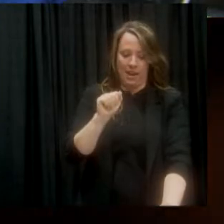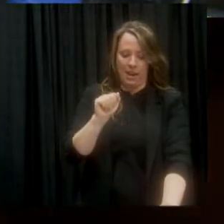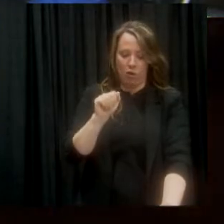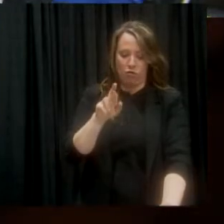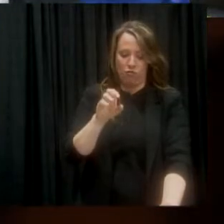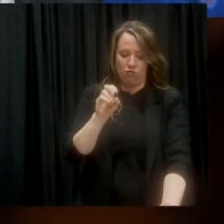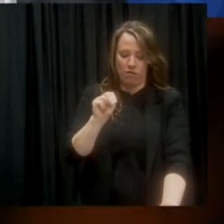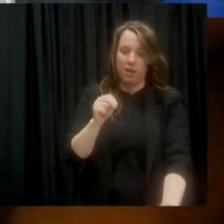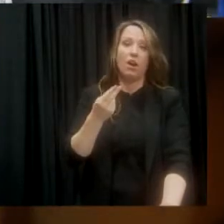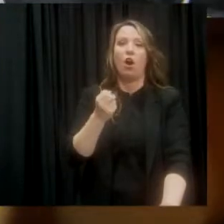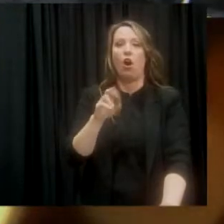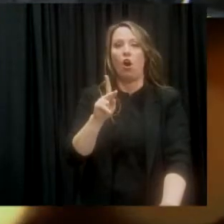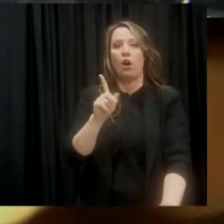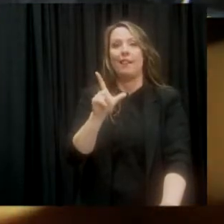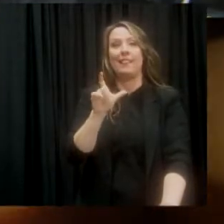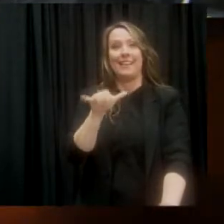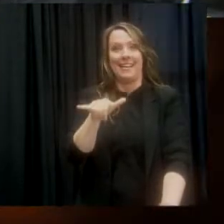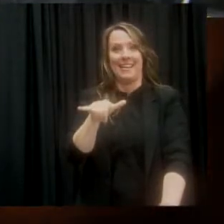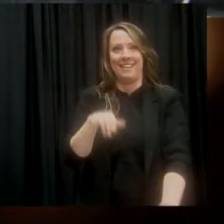Aaron Harkley.